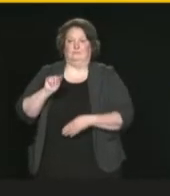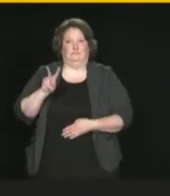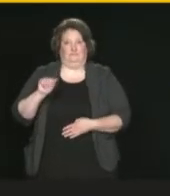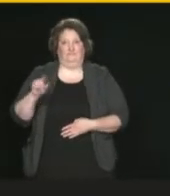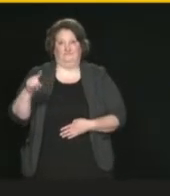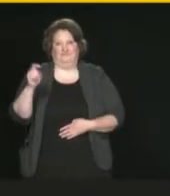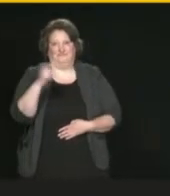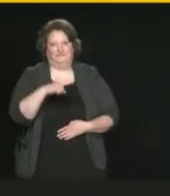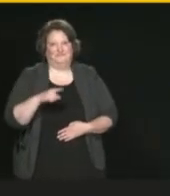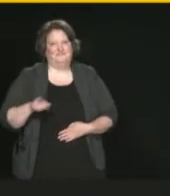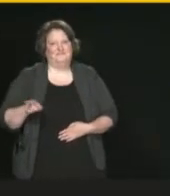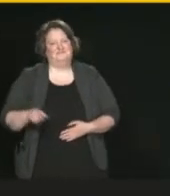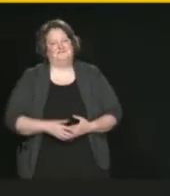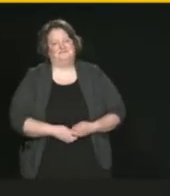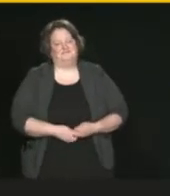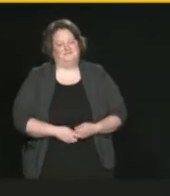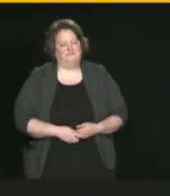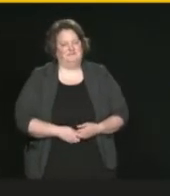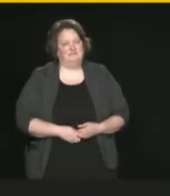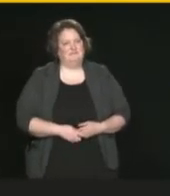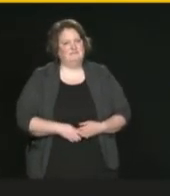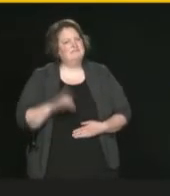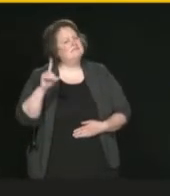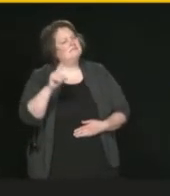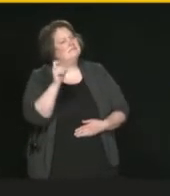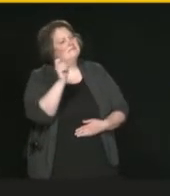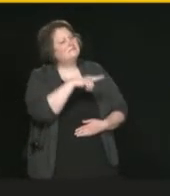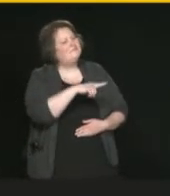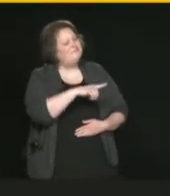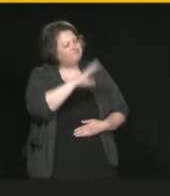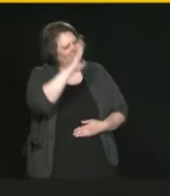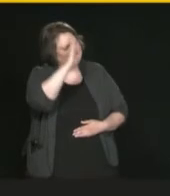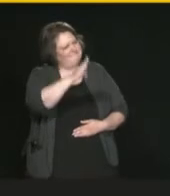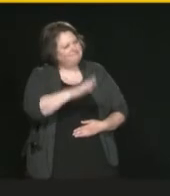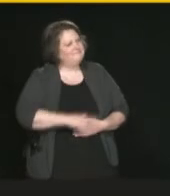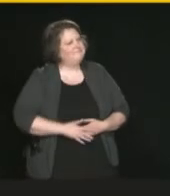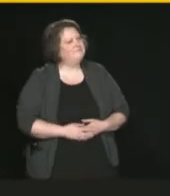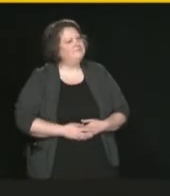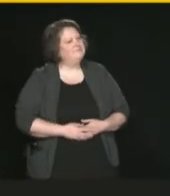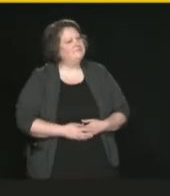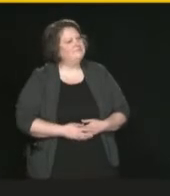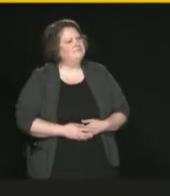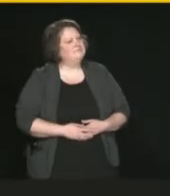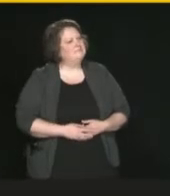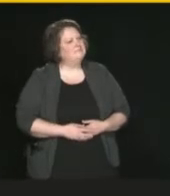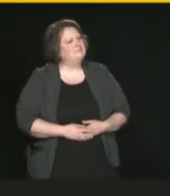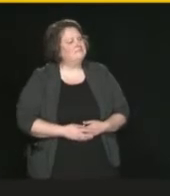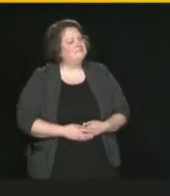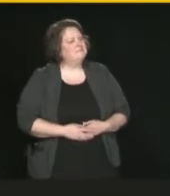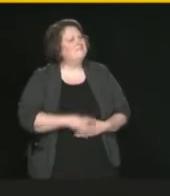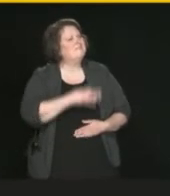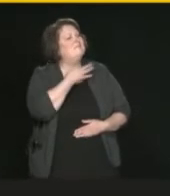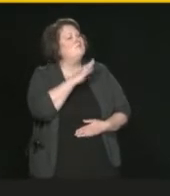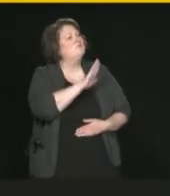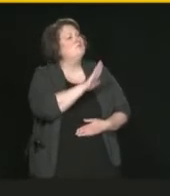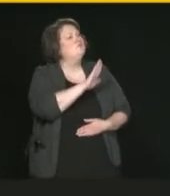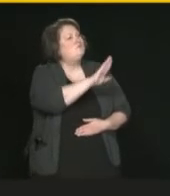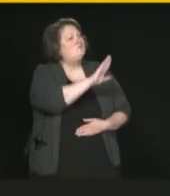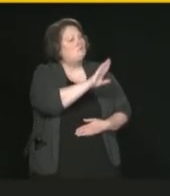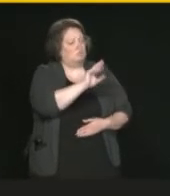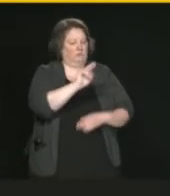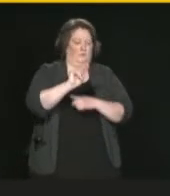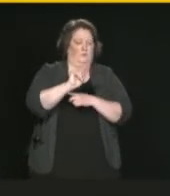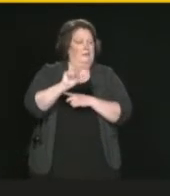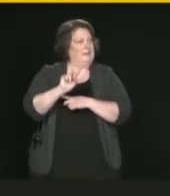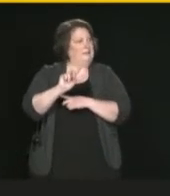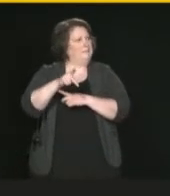À vous. Bonjour, Monsieur Trudeau. Good morning, Mr. Trudeau. I'd like you to comment on this NDP proposal